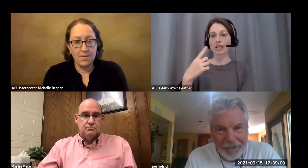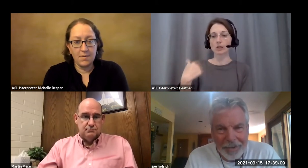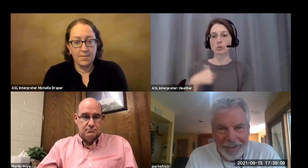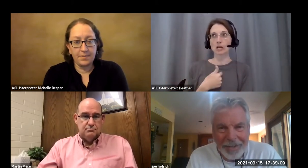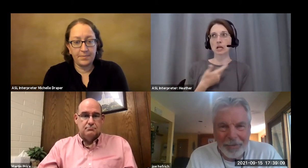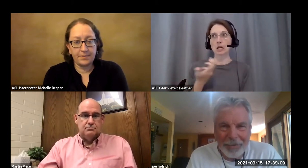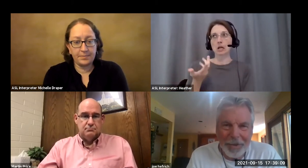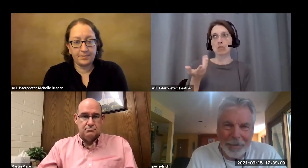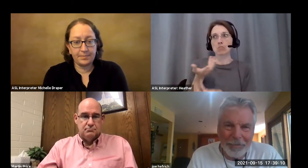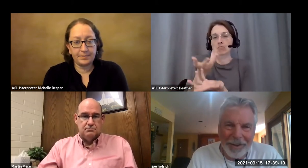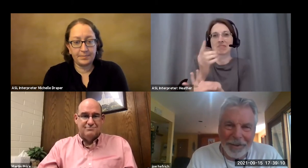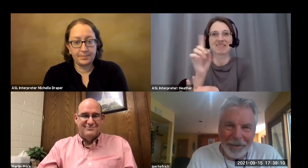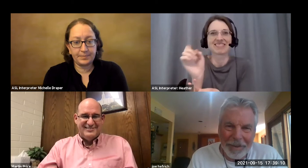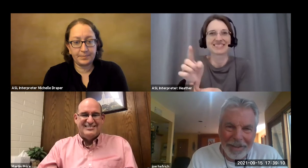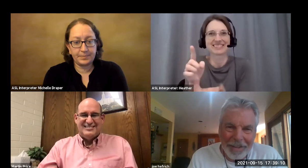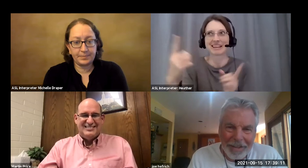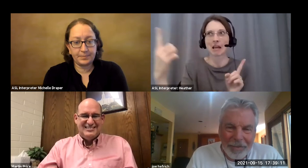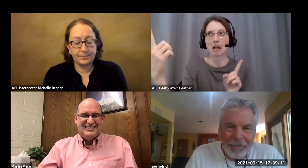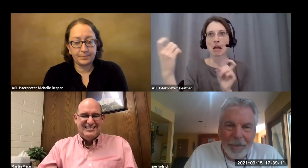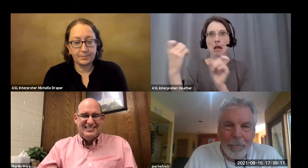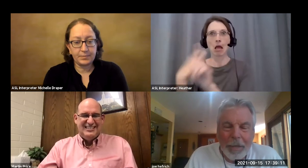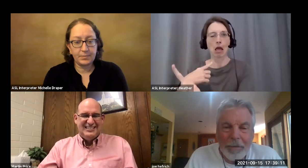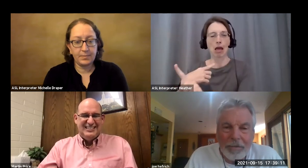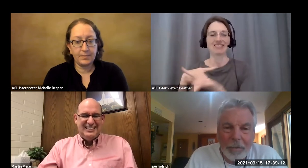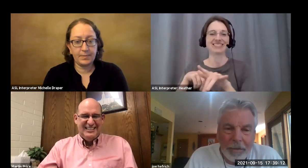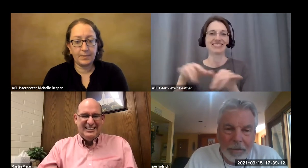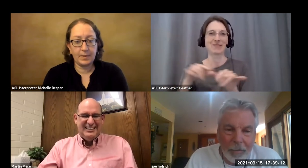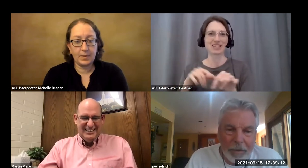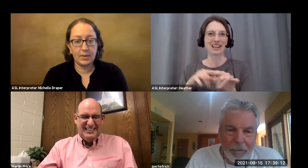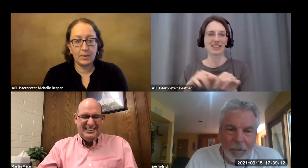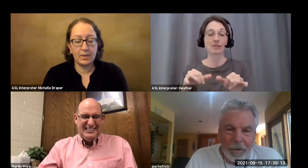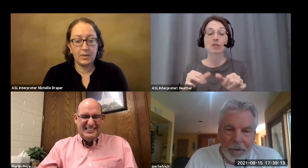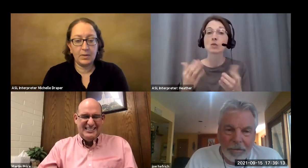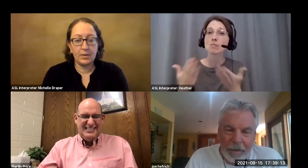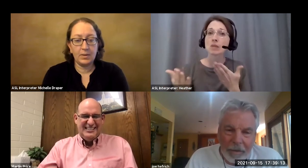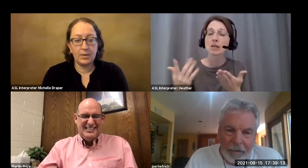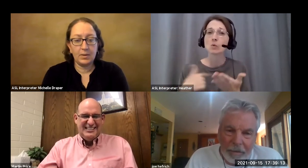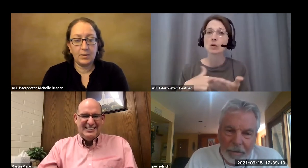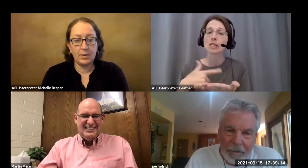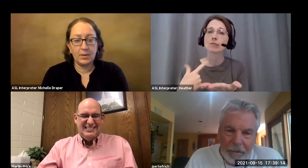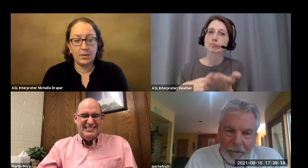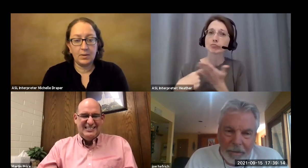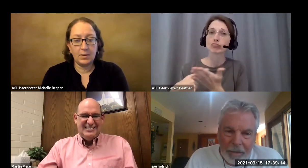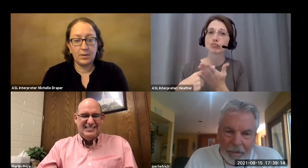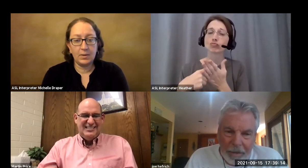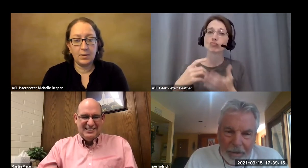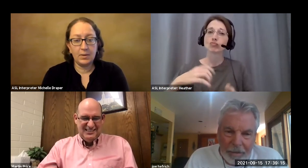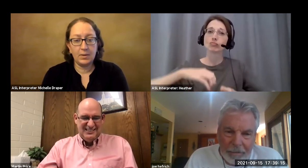you at the same time. So that may be something that we could work on together.